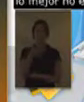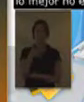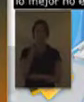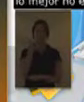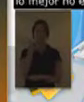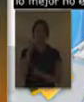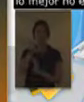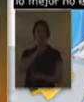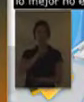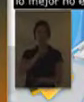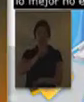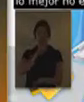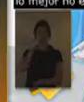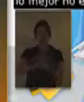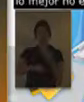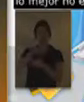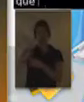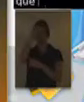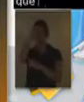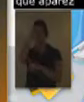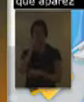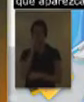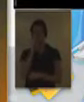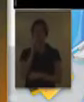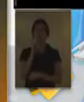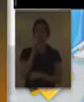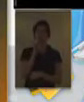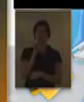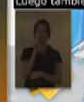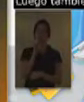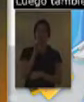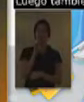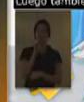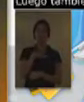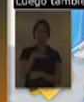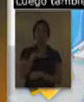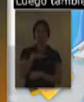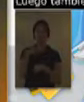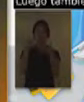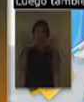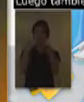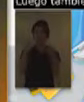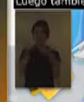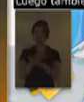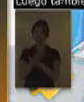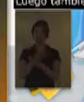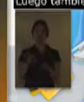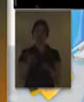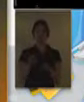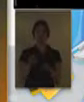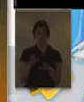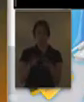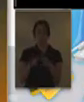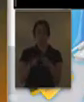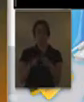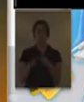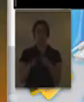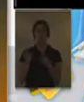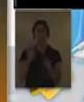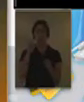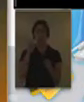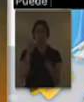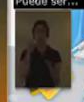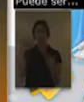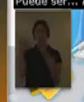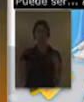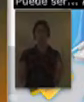a problem with the text. They don't like the text, or it bothers them. So, or we could have just text, or